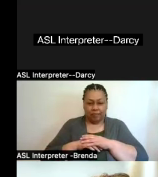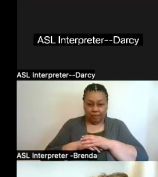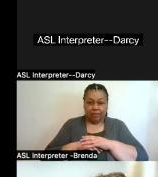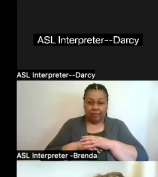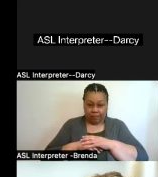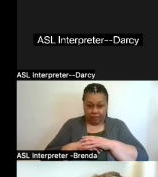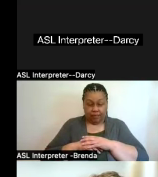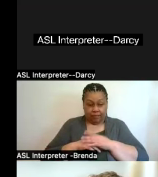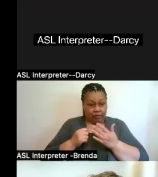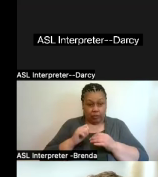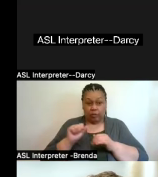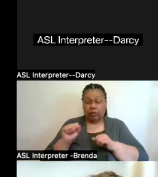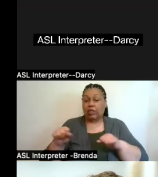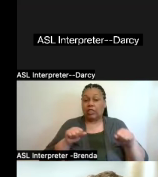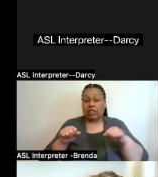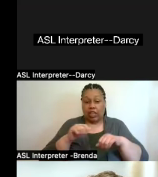only does Shake Alert